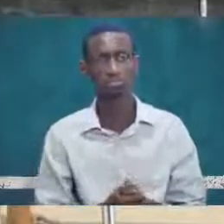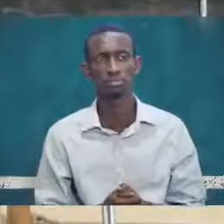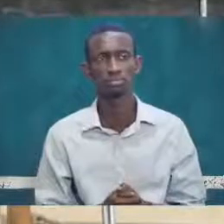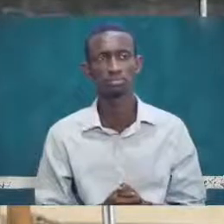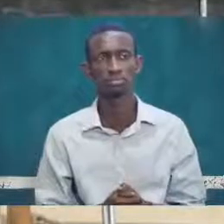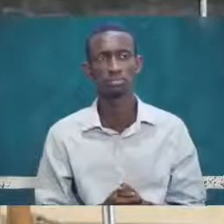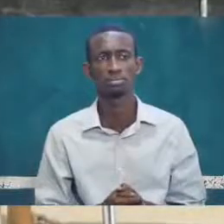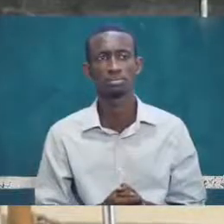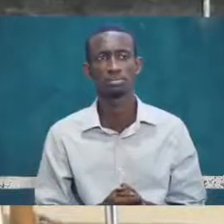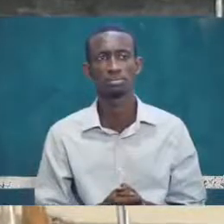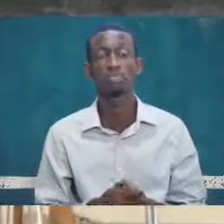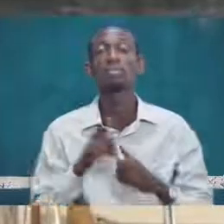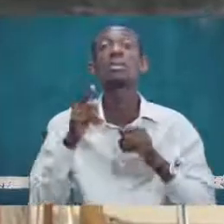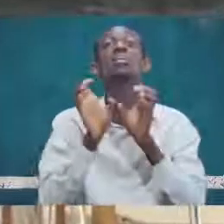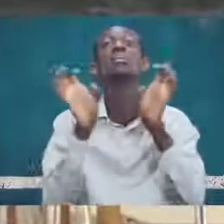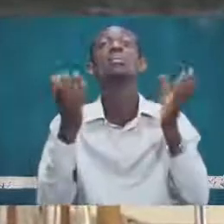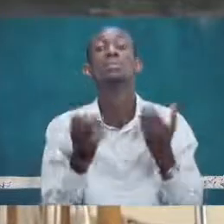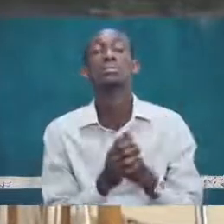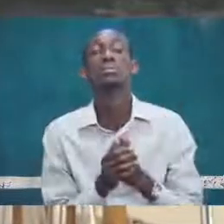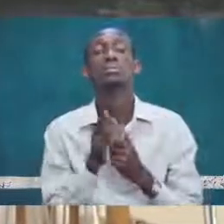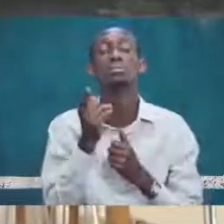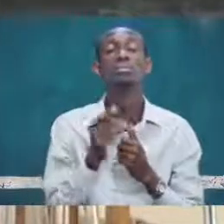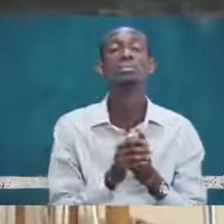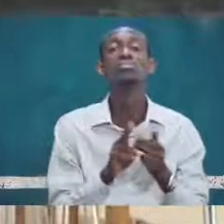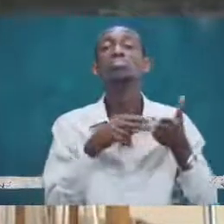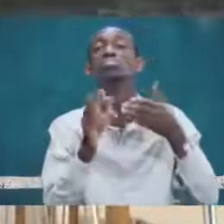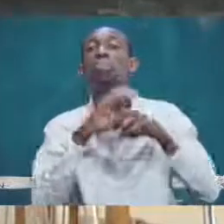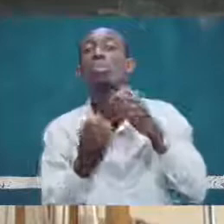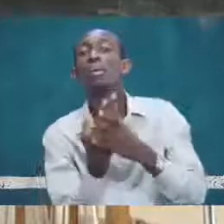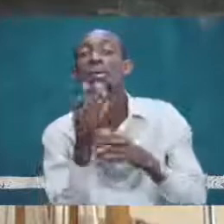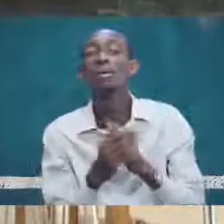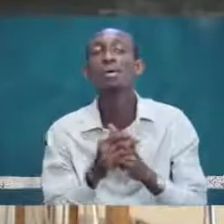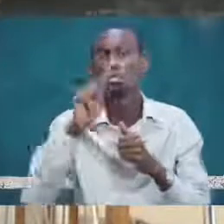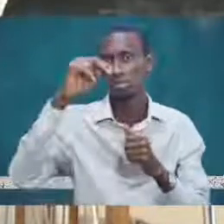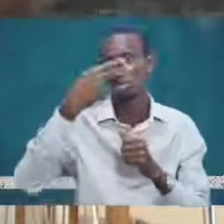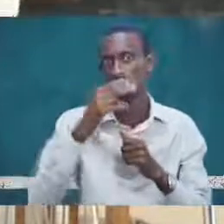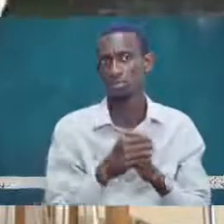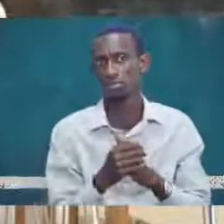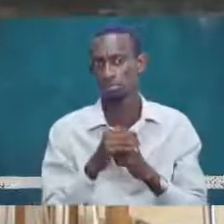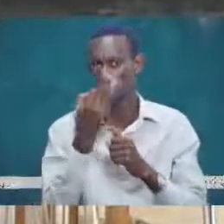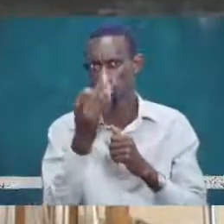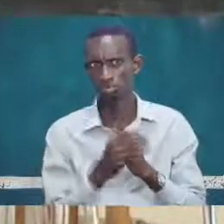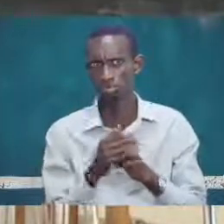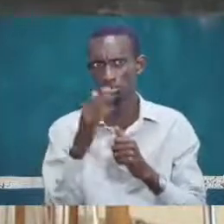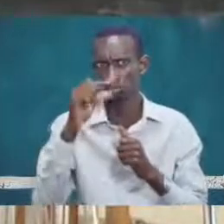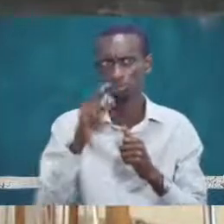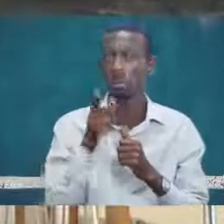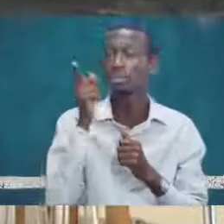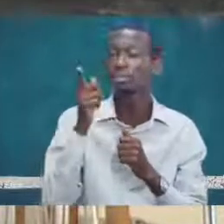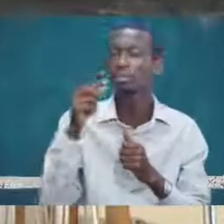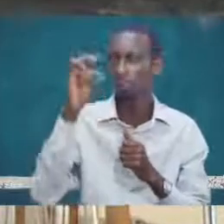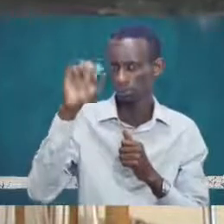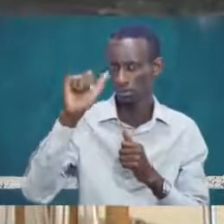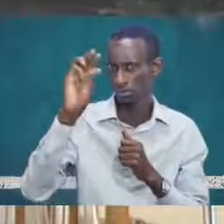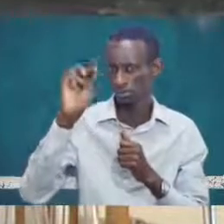is the one that was decomposing, and this one is producing the ammonia gas. This ammonia gas is the